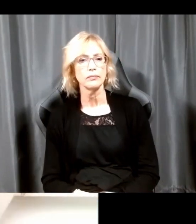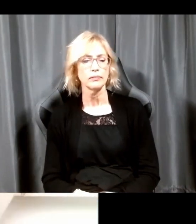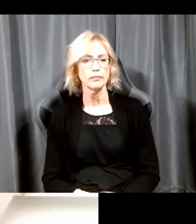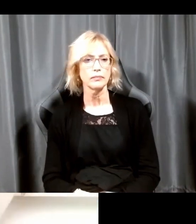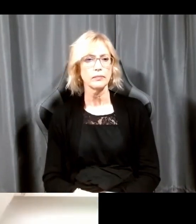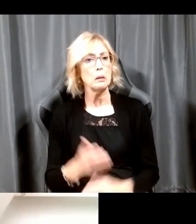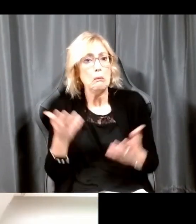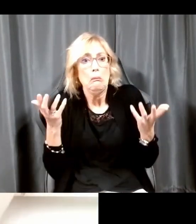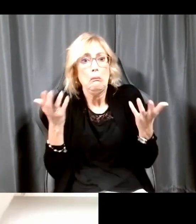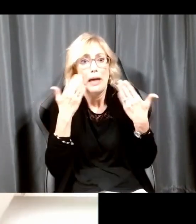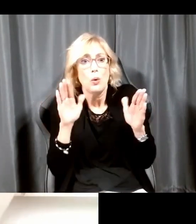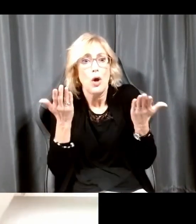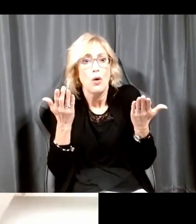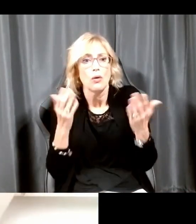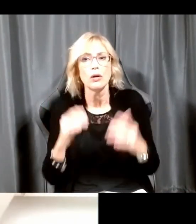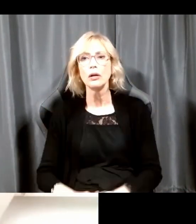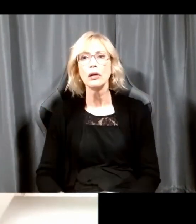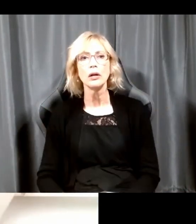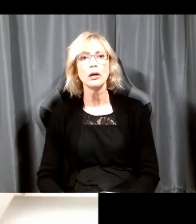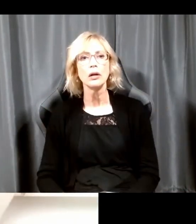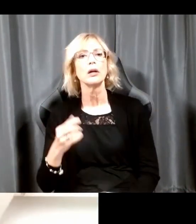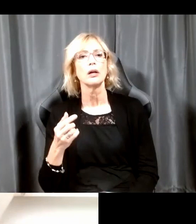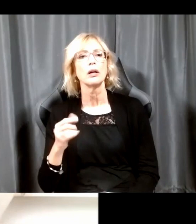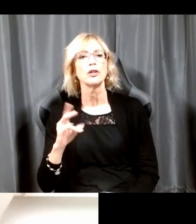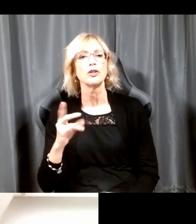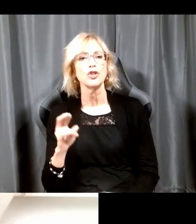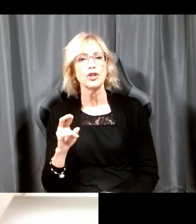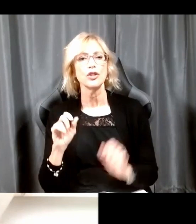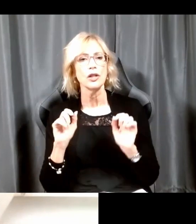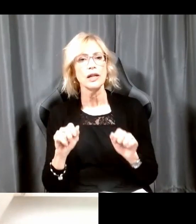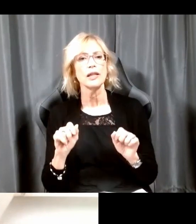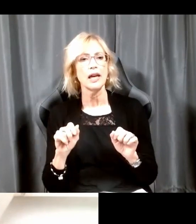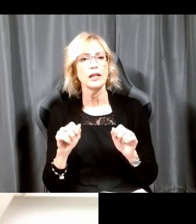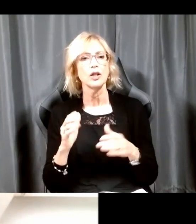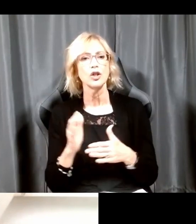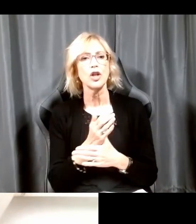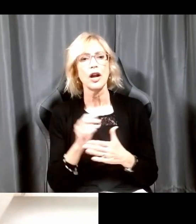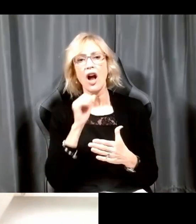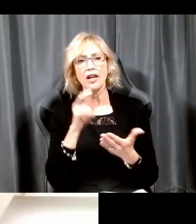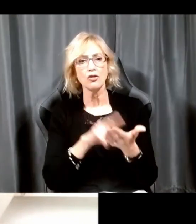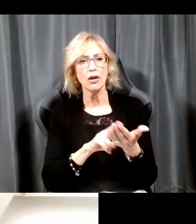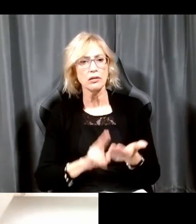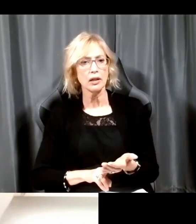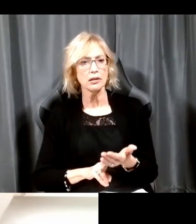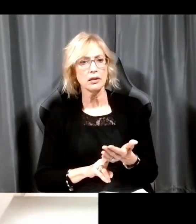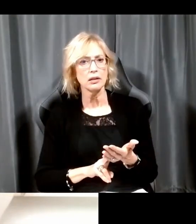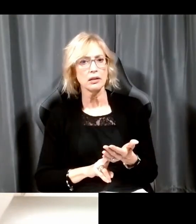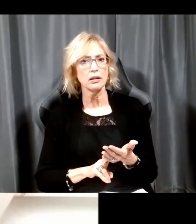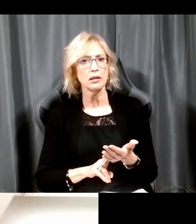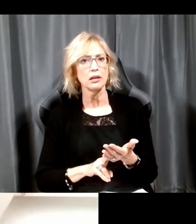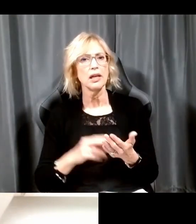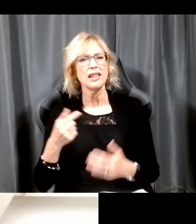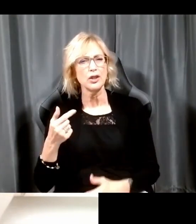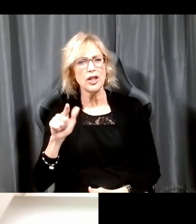I don't know. Ginger, can you share the uncontracted version of it? So instead of it saying